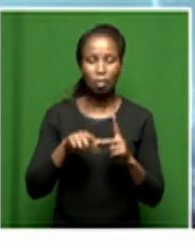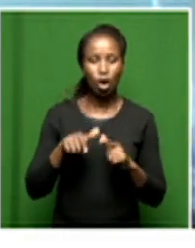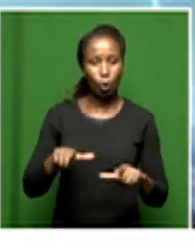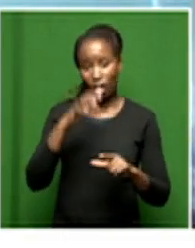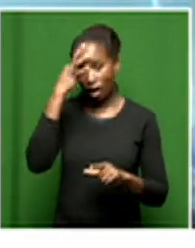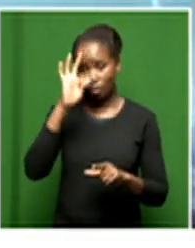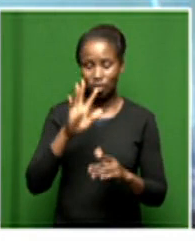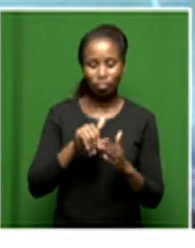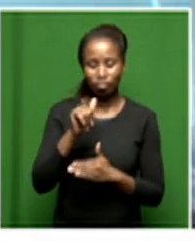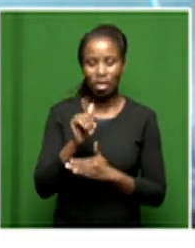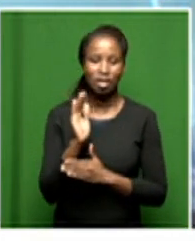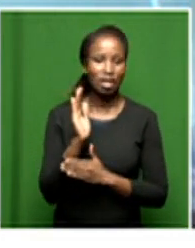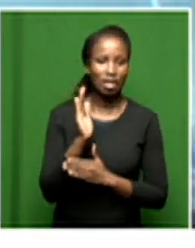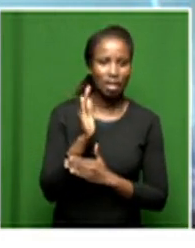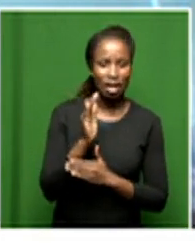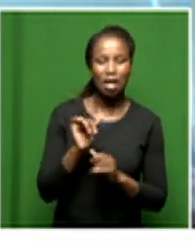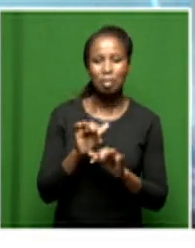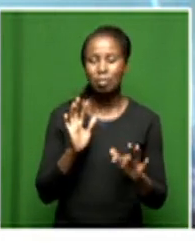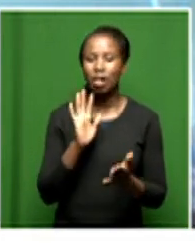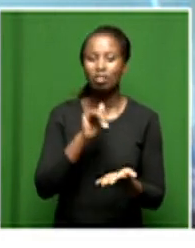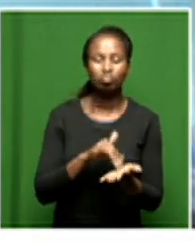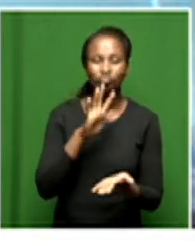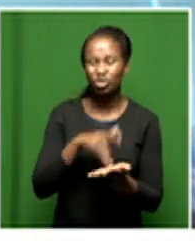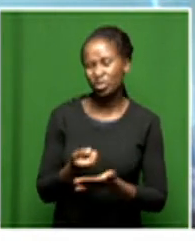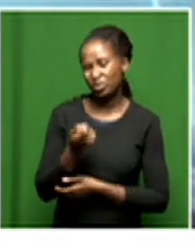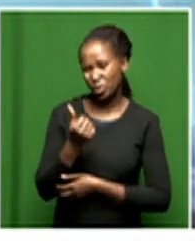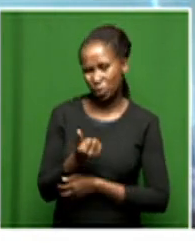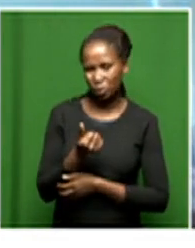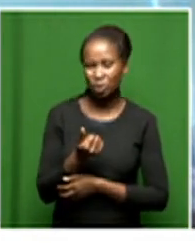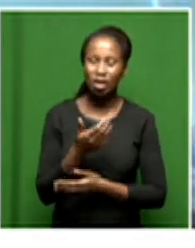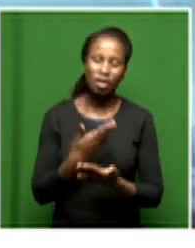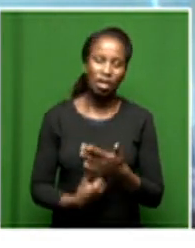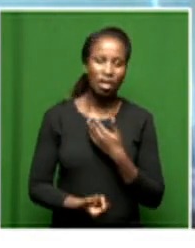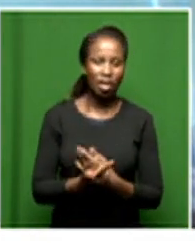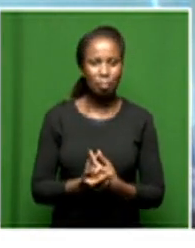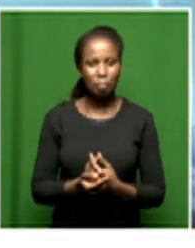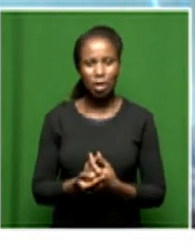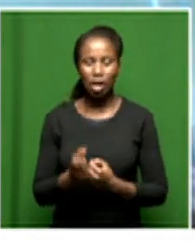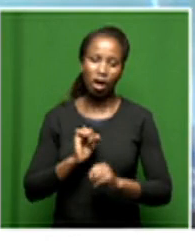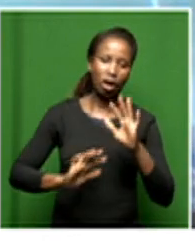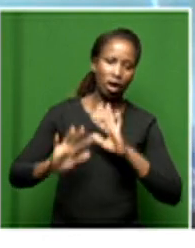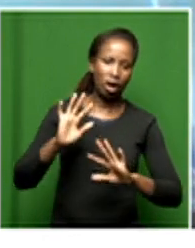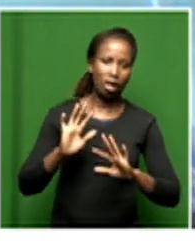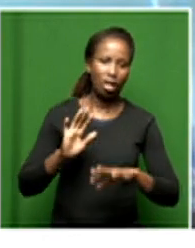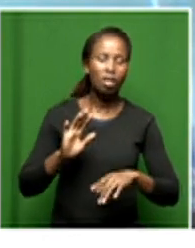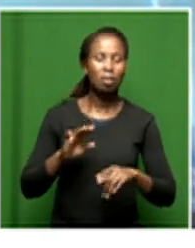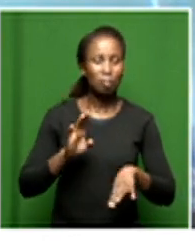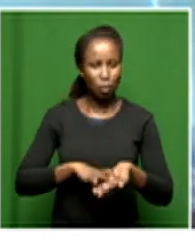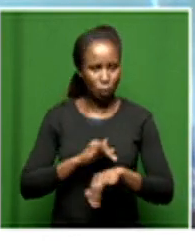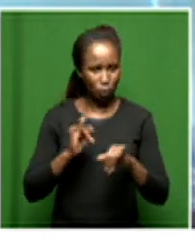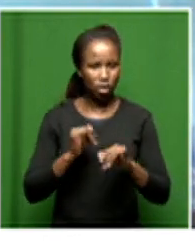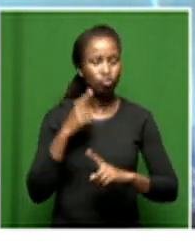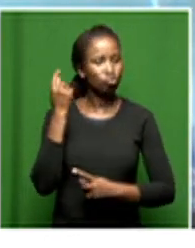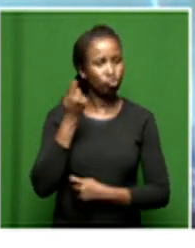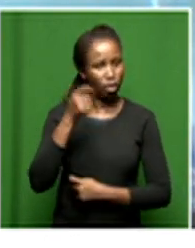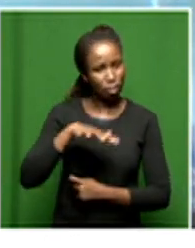there tends to be lower turnout in urban areas where there might be more distractions than in rural areas or small towns across